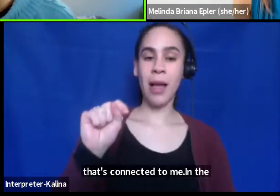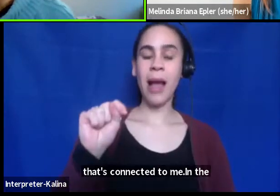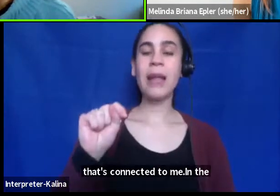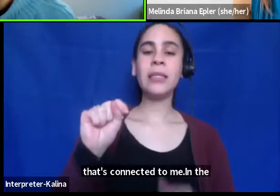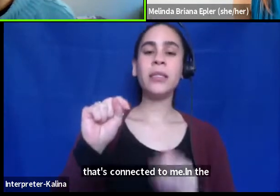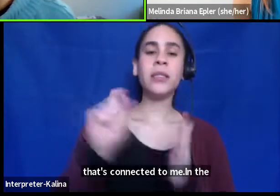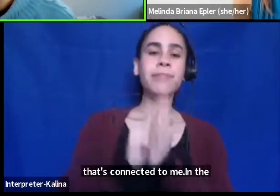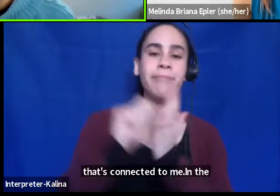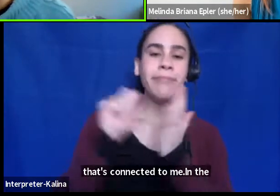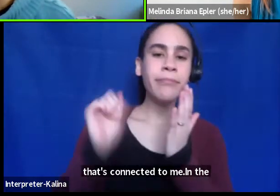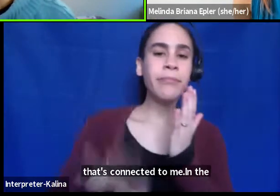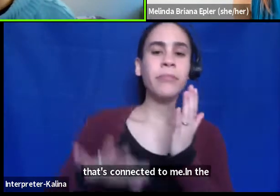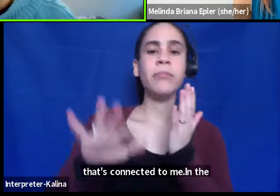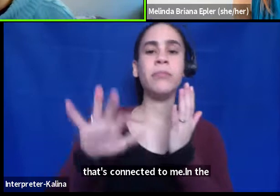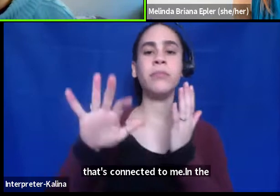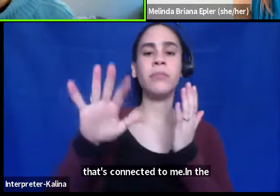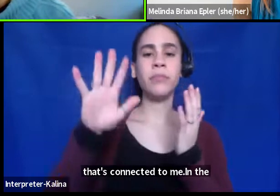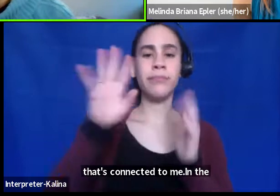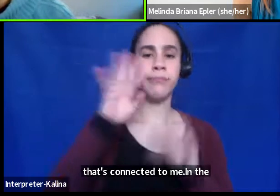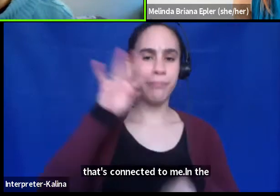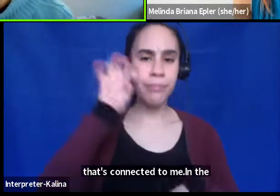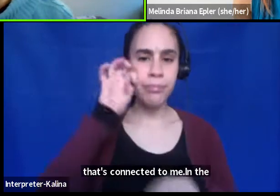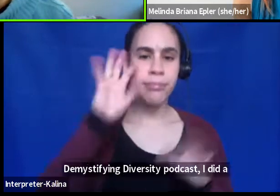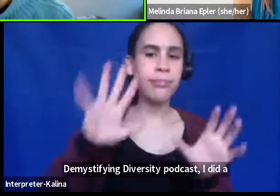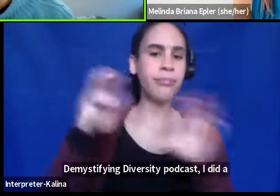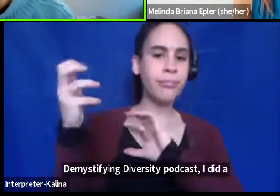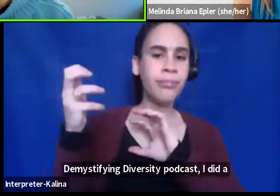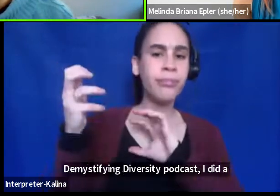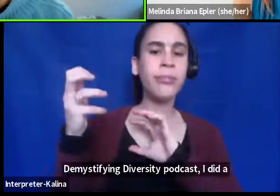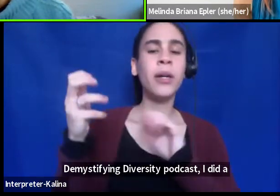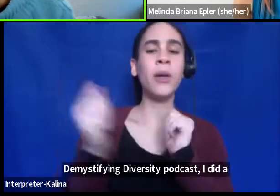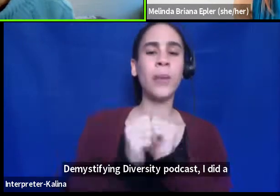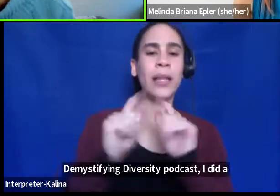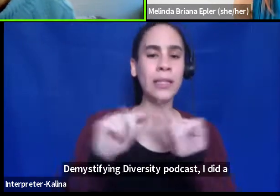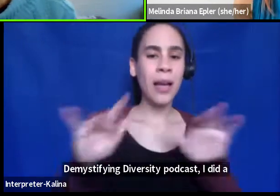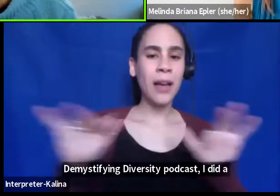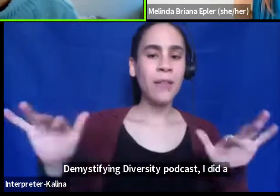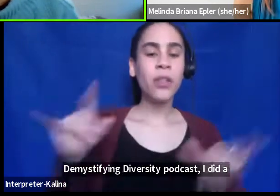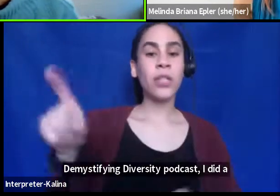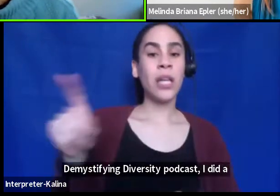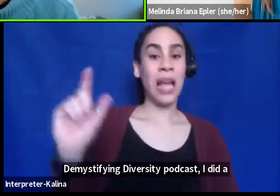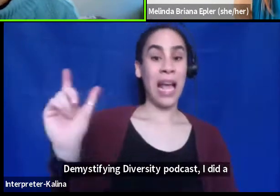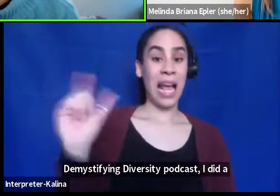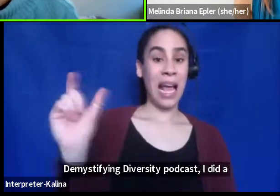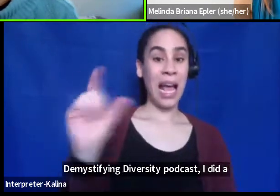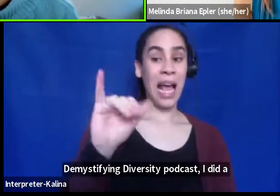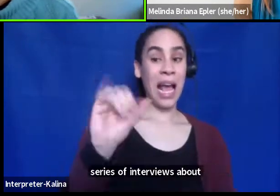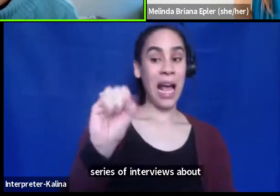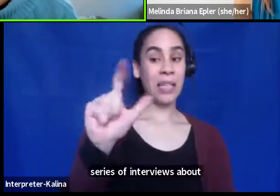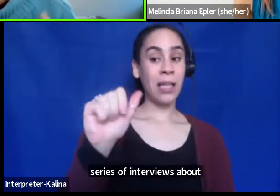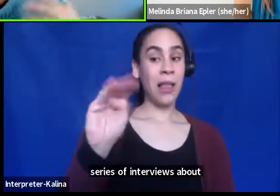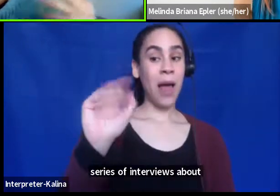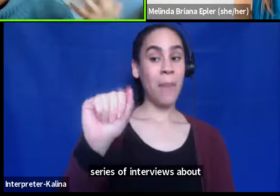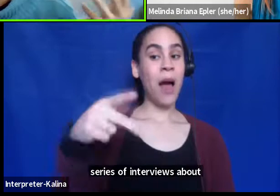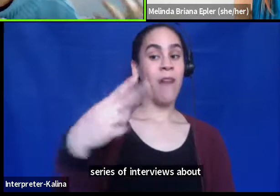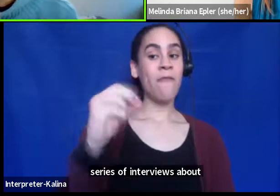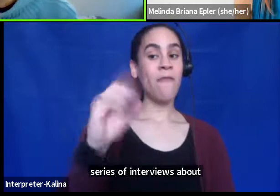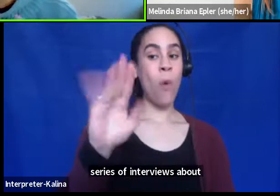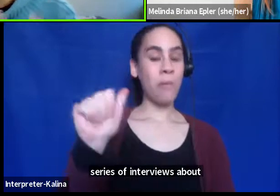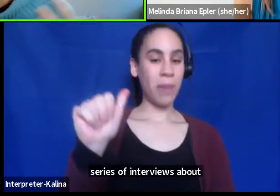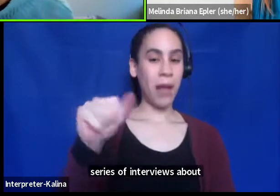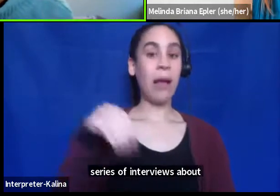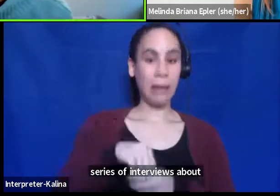interviews about Islamophobia in America. And I, as a person, I consider myself to be very sort of aware